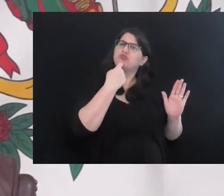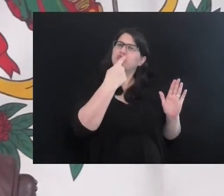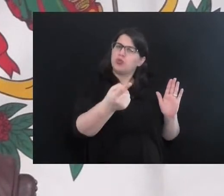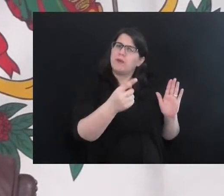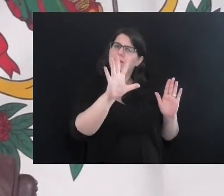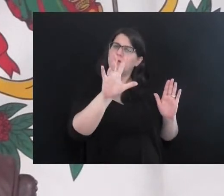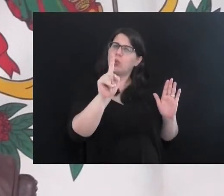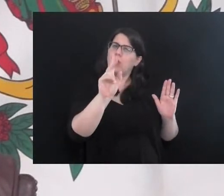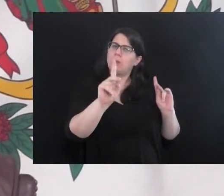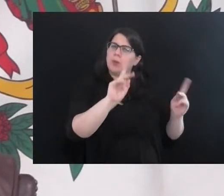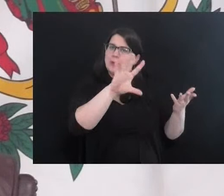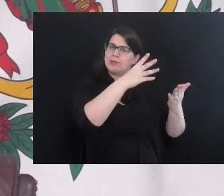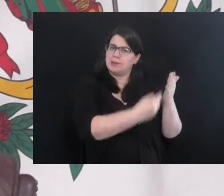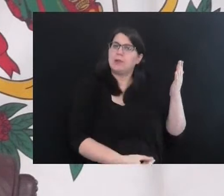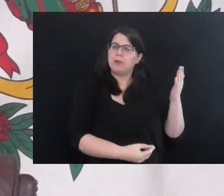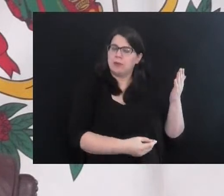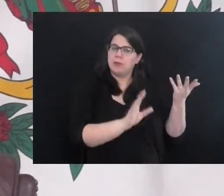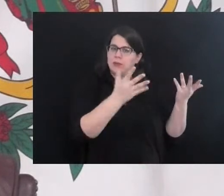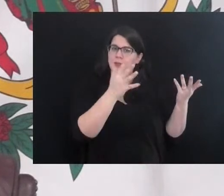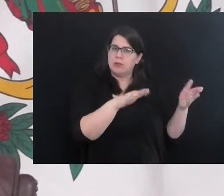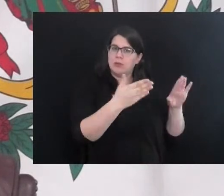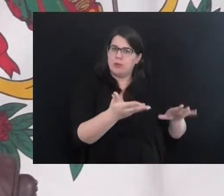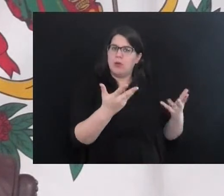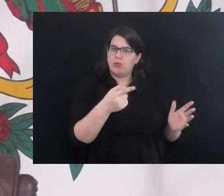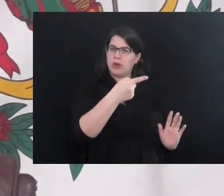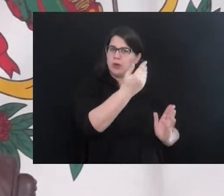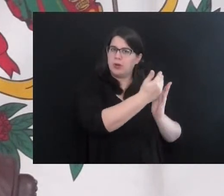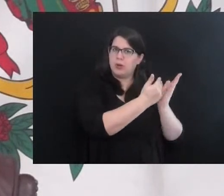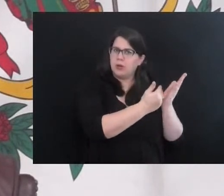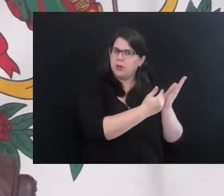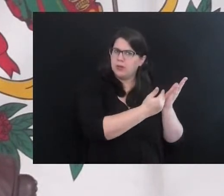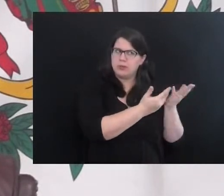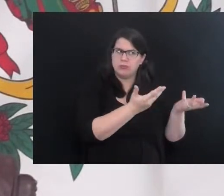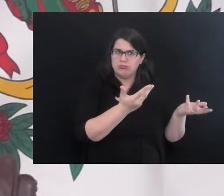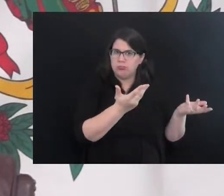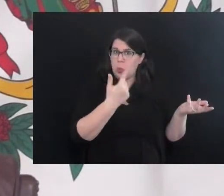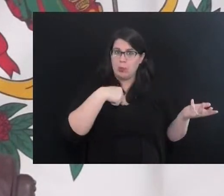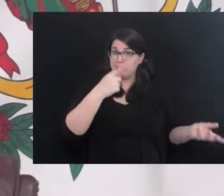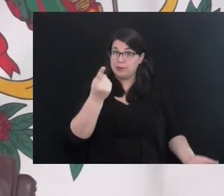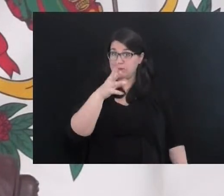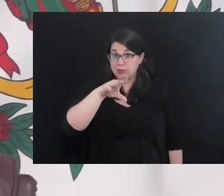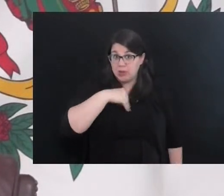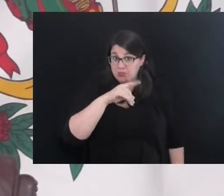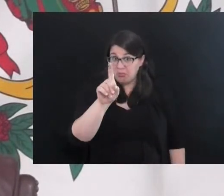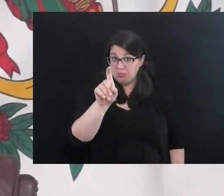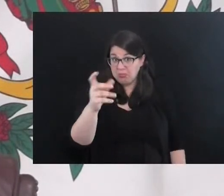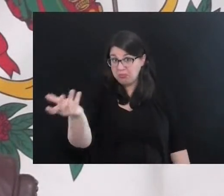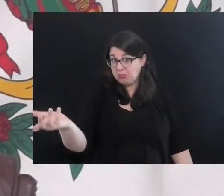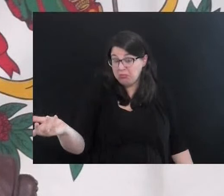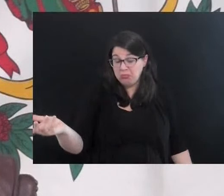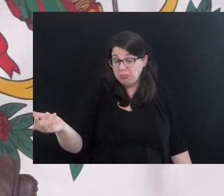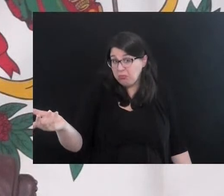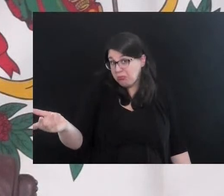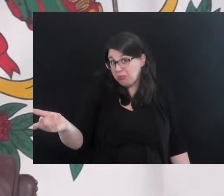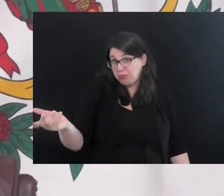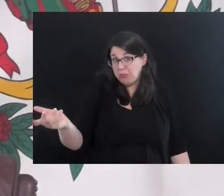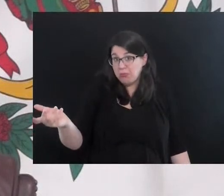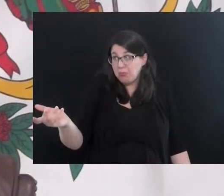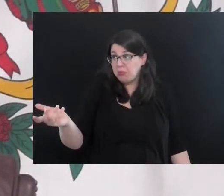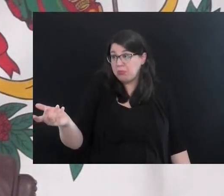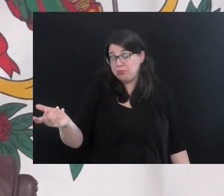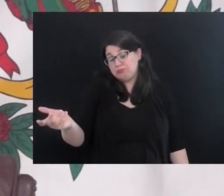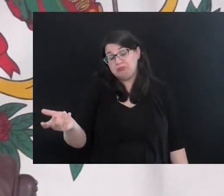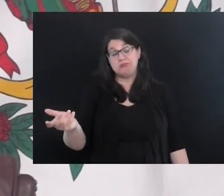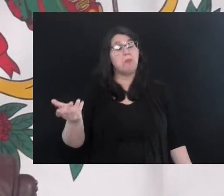51 people. Is it just going to be, that's just the way it is? And you know, you spin the